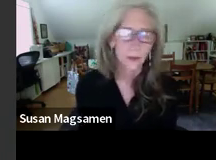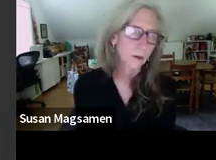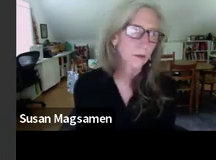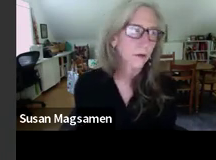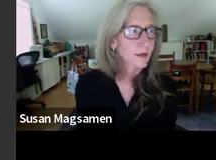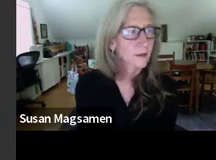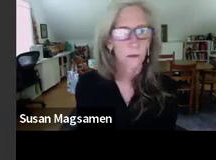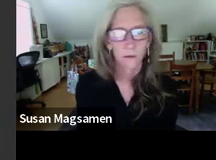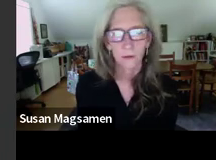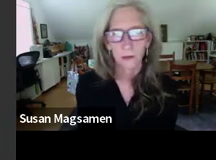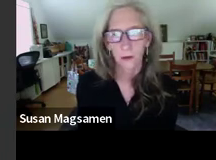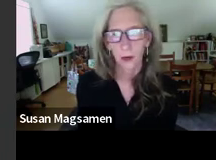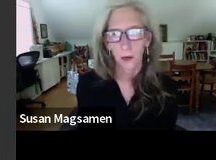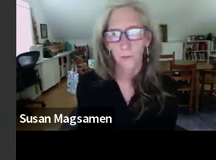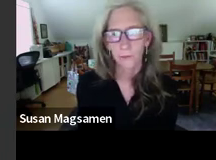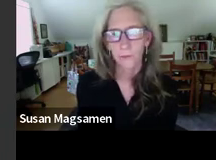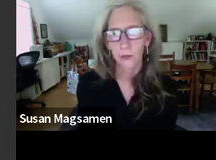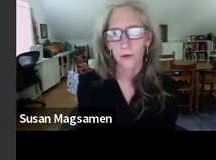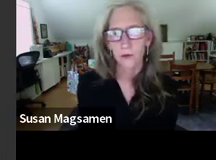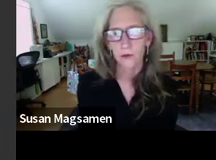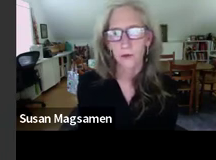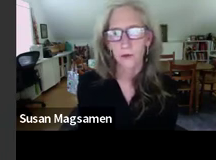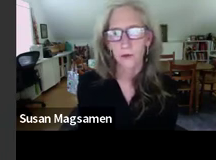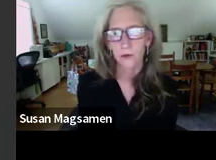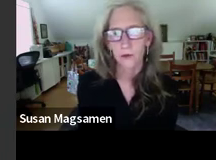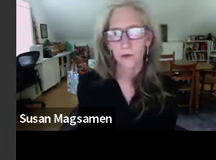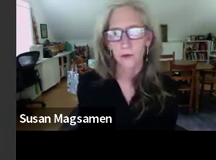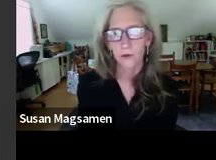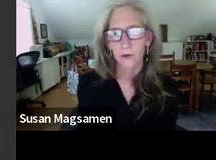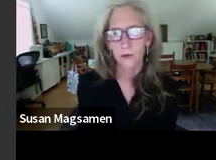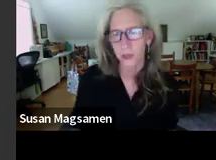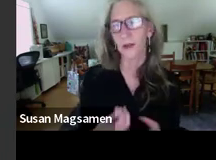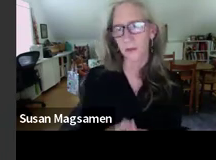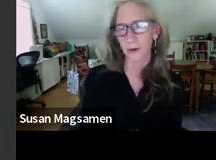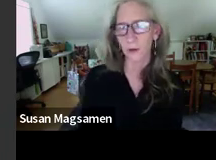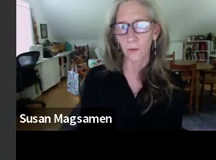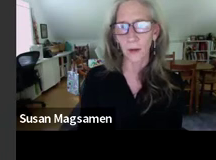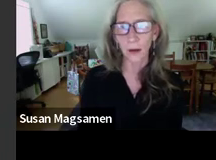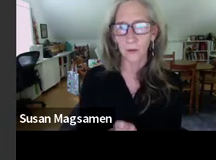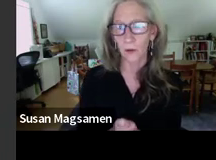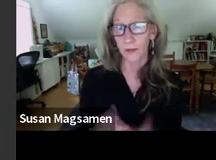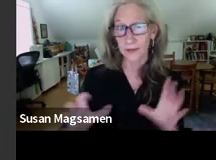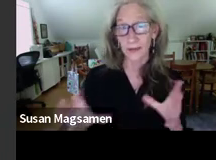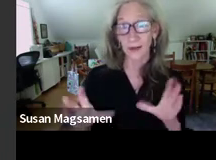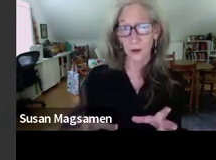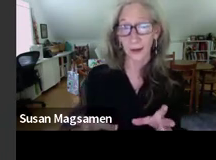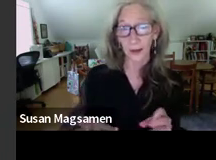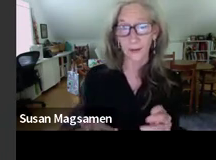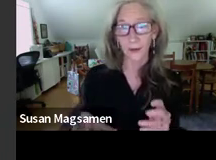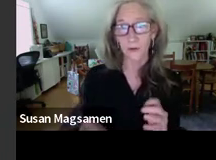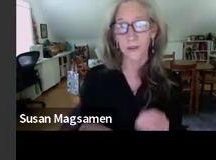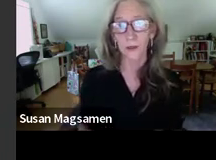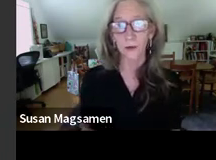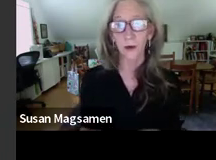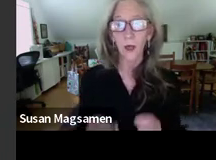that one step further, and I alluded to this a little earlier, neuroscientist Anjan Chatterjee has developed a theoretical model called